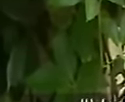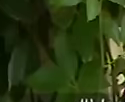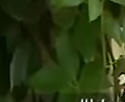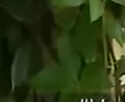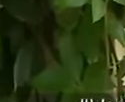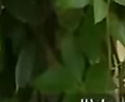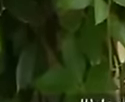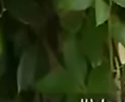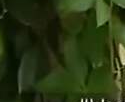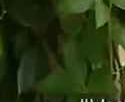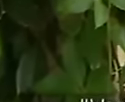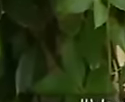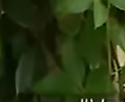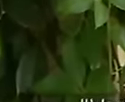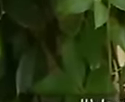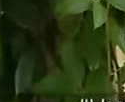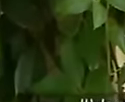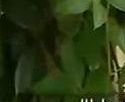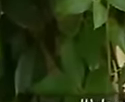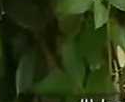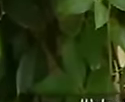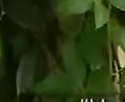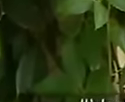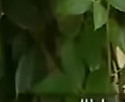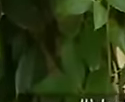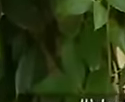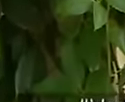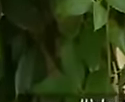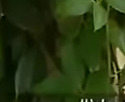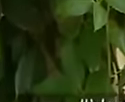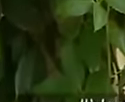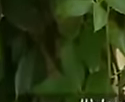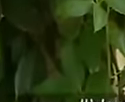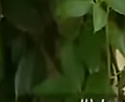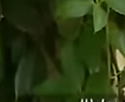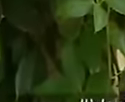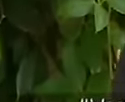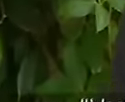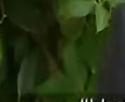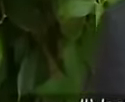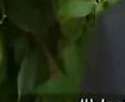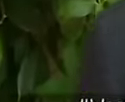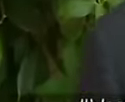African continent, and the possibilities that the internet and mobile telephony has